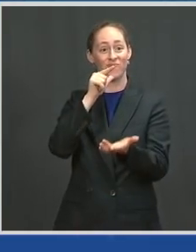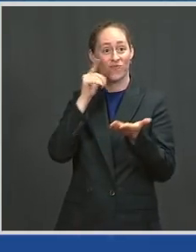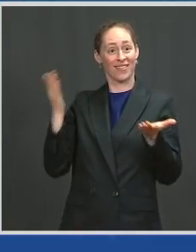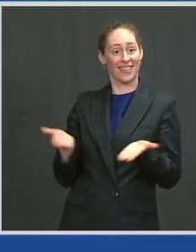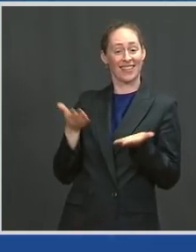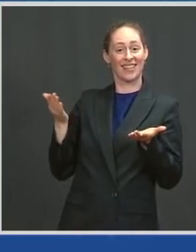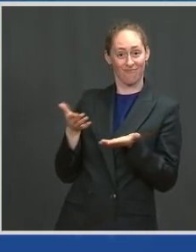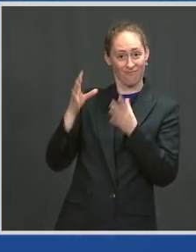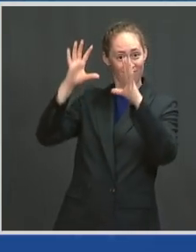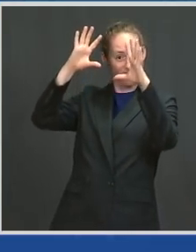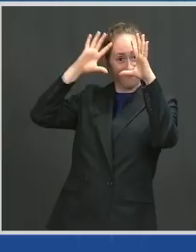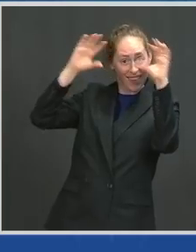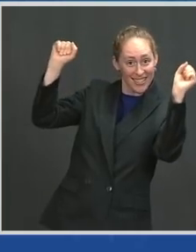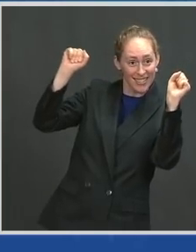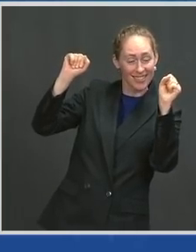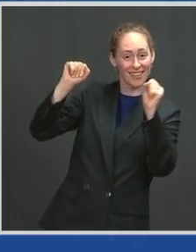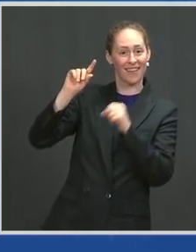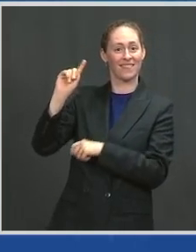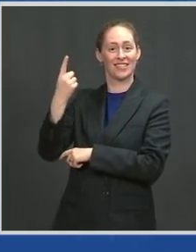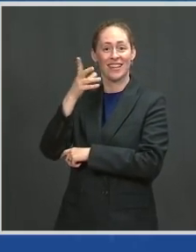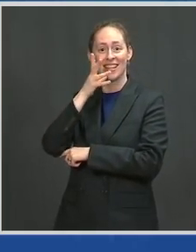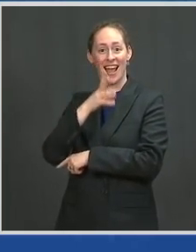States of America. America, thank you so much for being here.